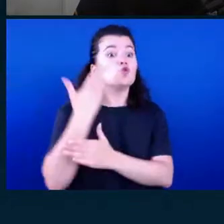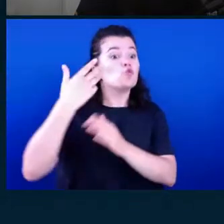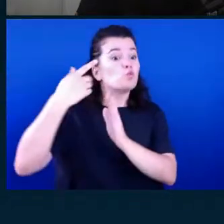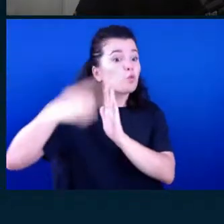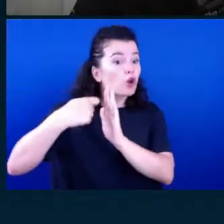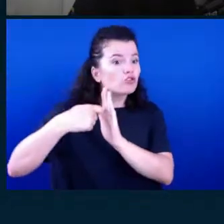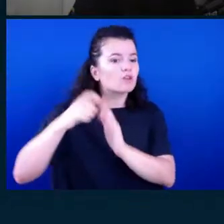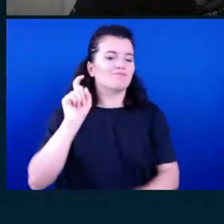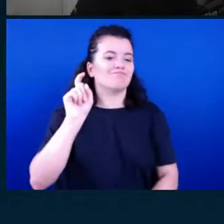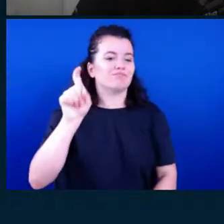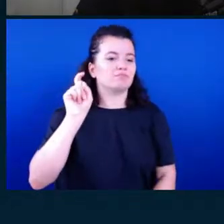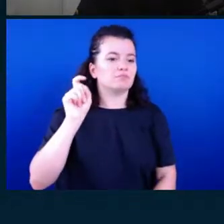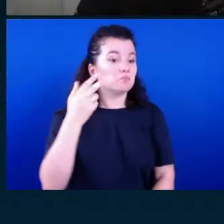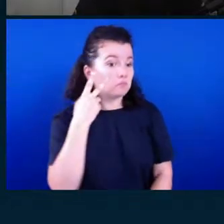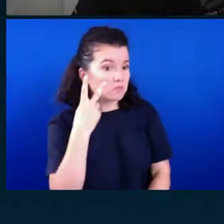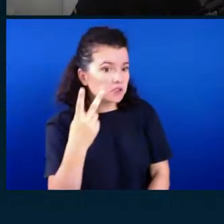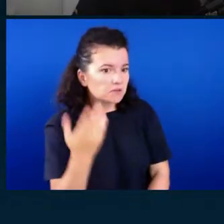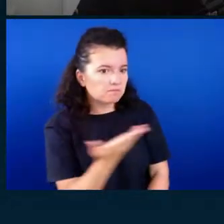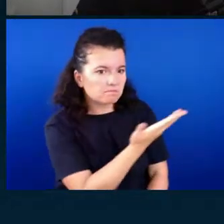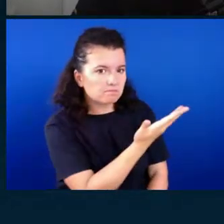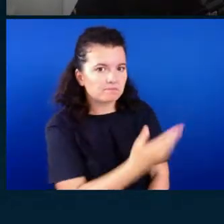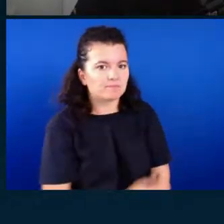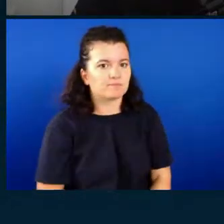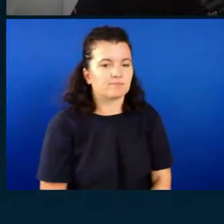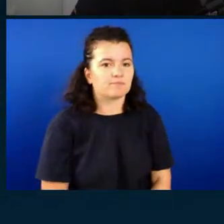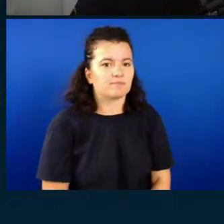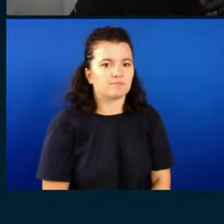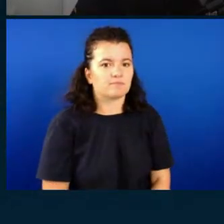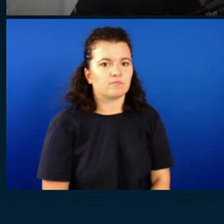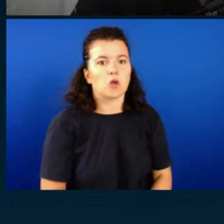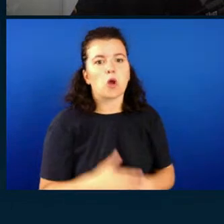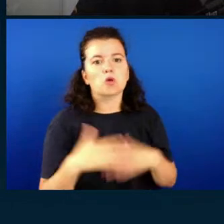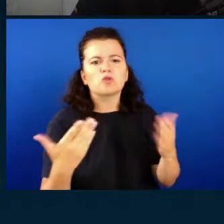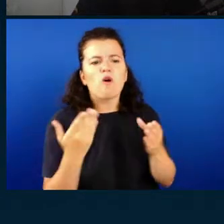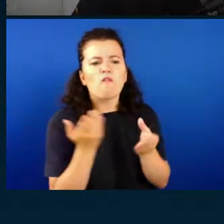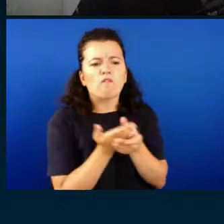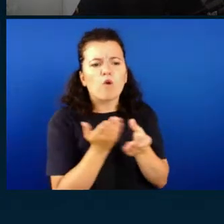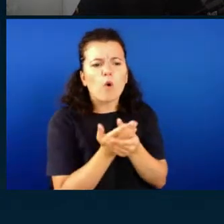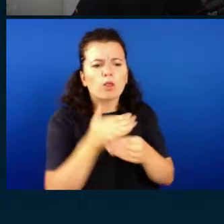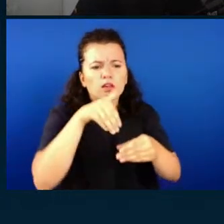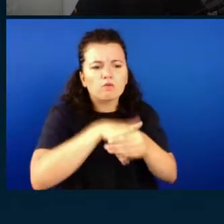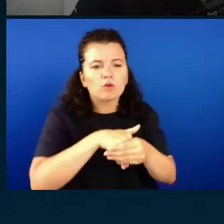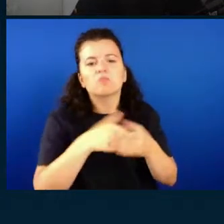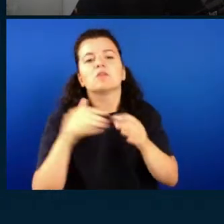that. And it asks me in what folder I want to run.